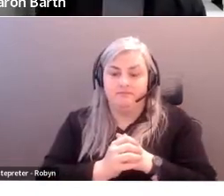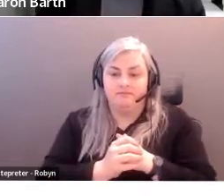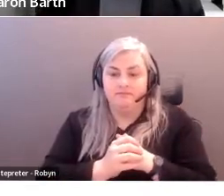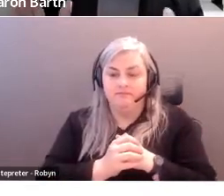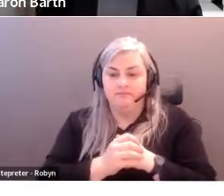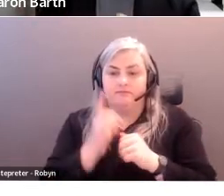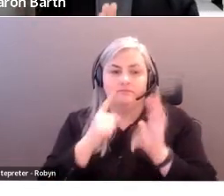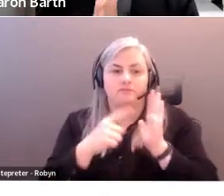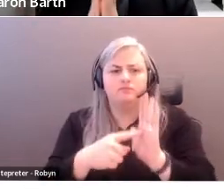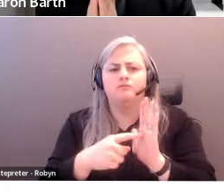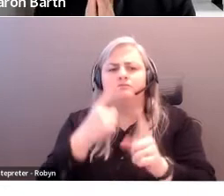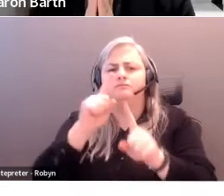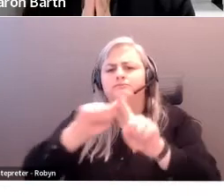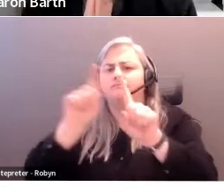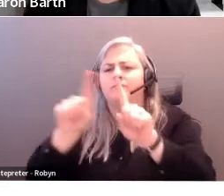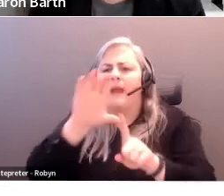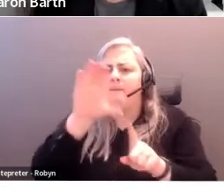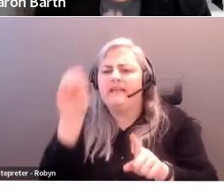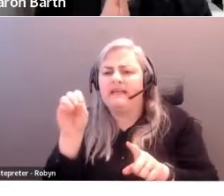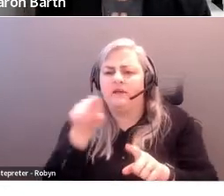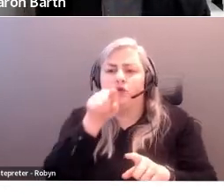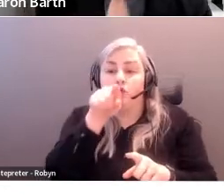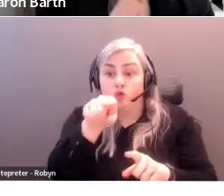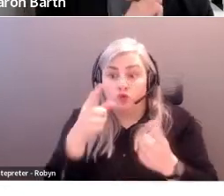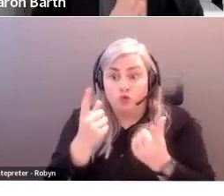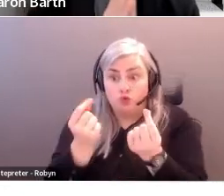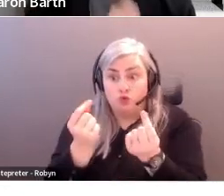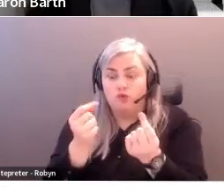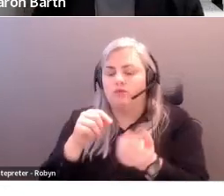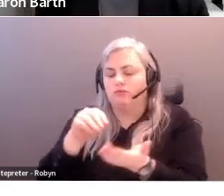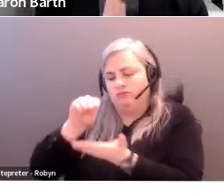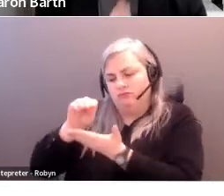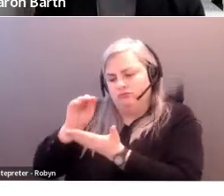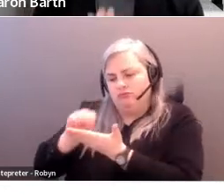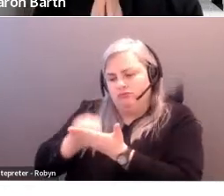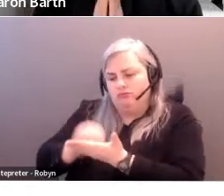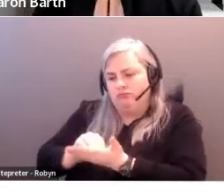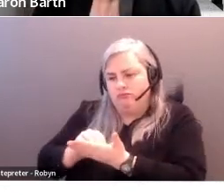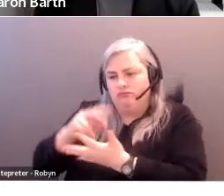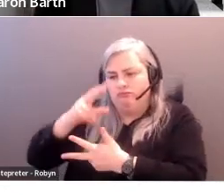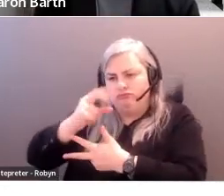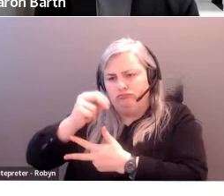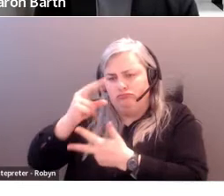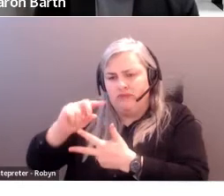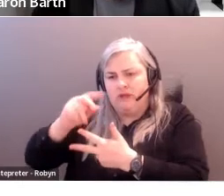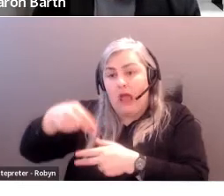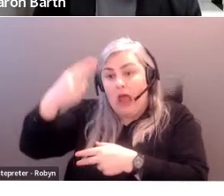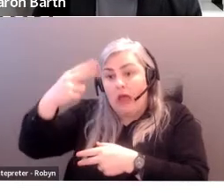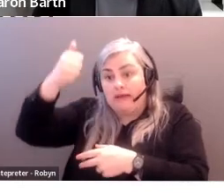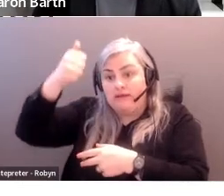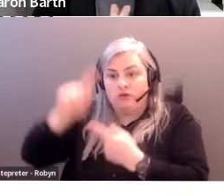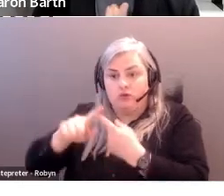list of companies and I want you to list them in order of highest to lowest revenue.